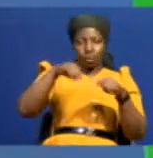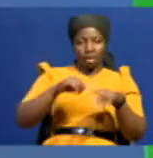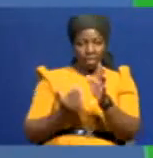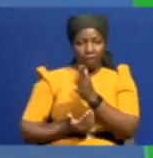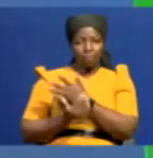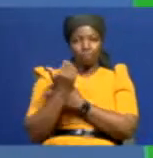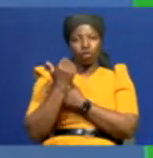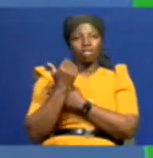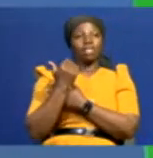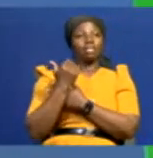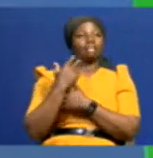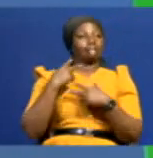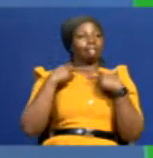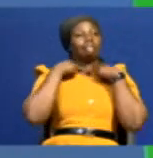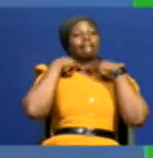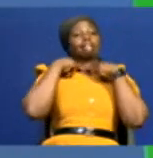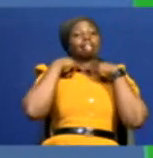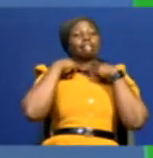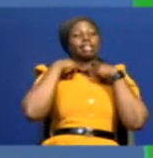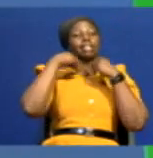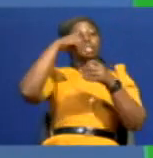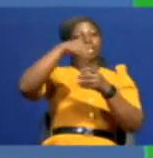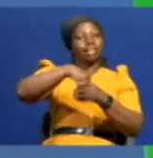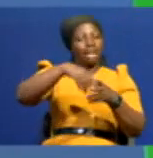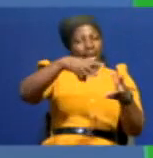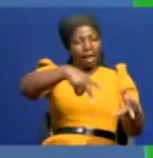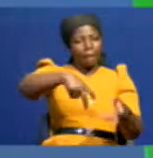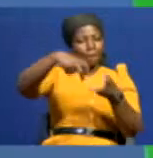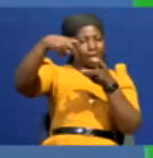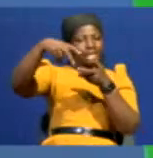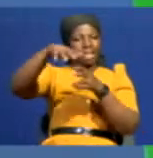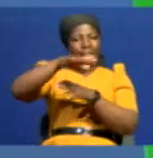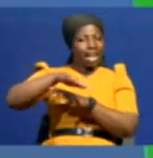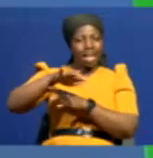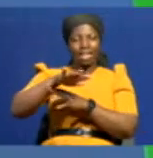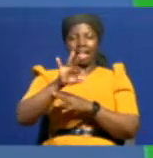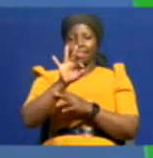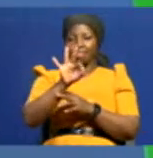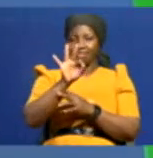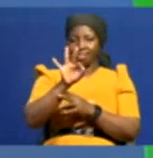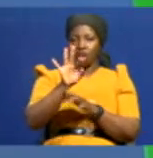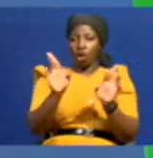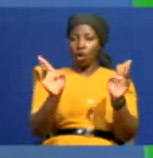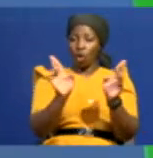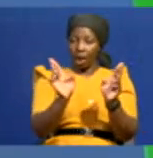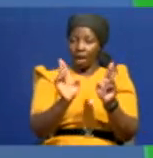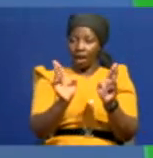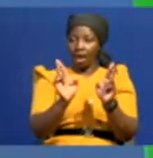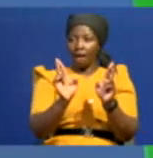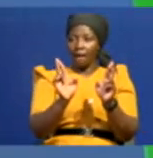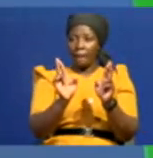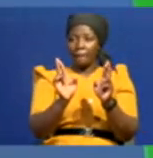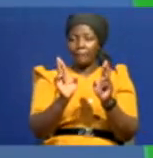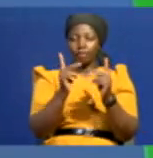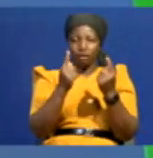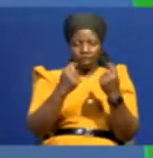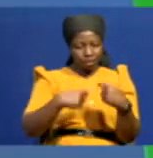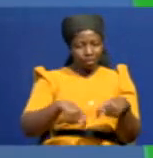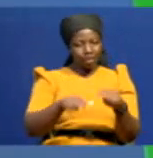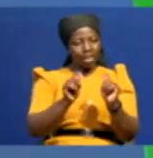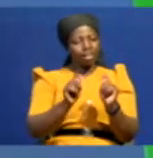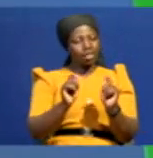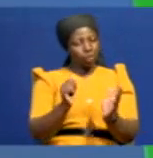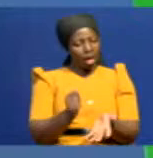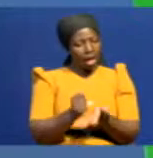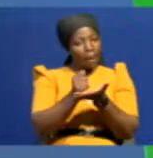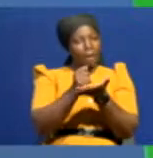stuck in a mining. It collapsed, and three of them already have been trying to assist, but